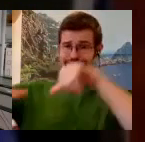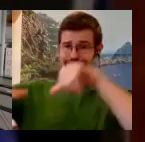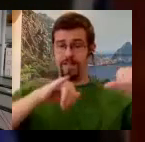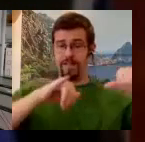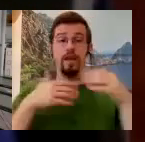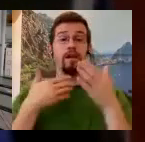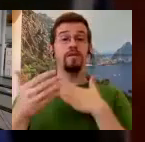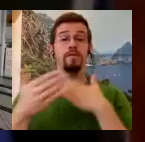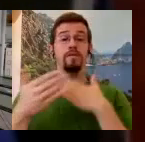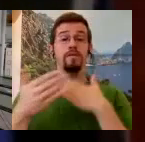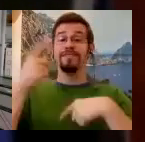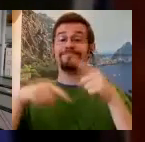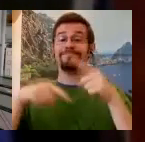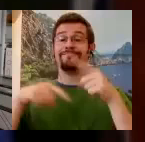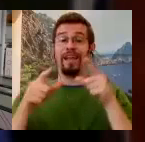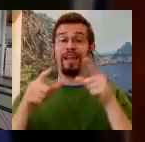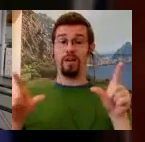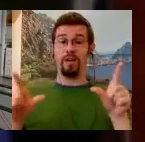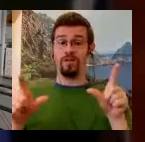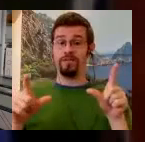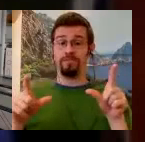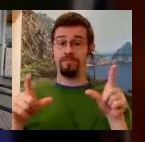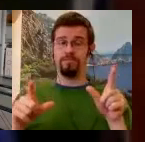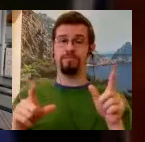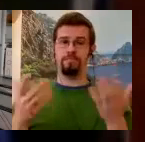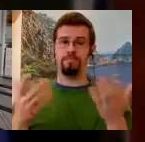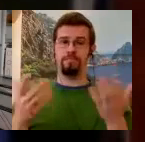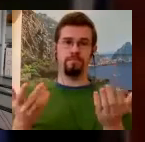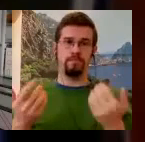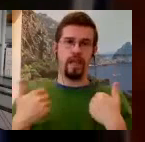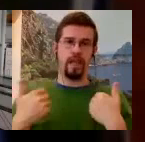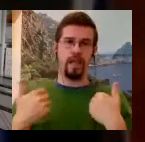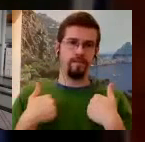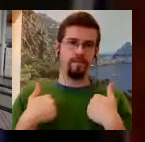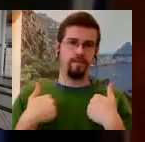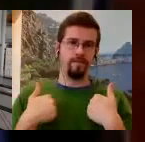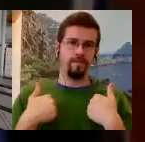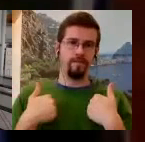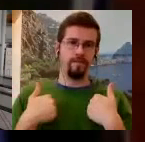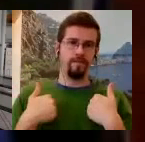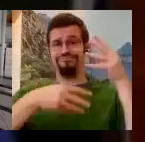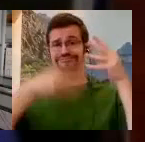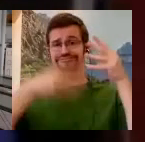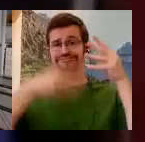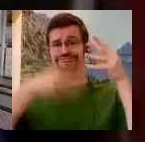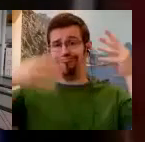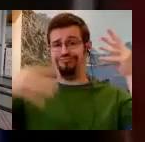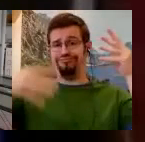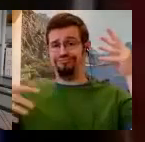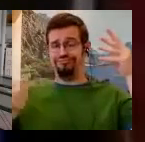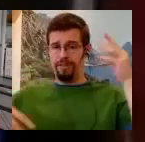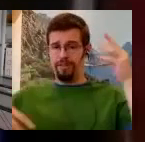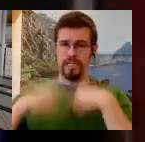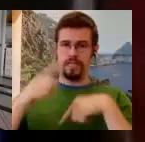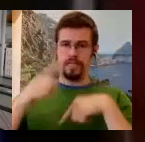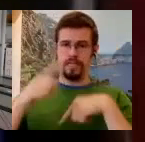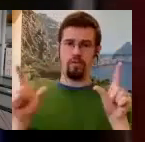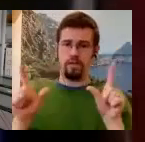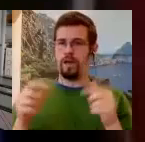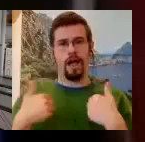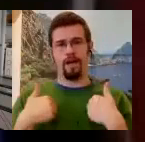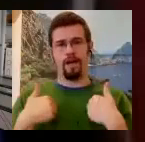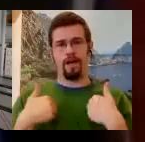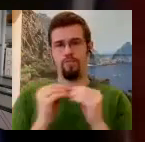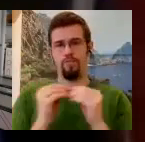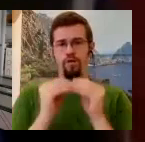tried to use with signwriting has worked. There is a long list of languages, and there's more all the time.